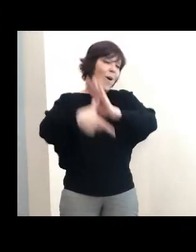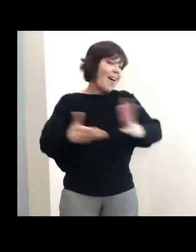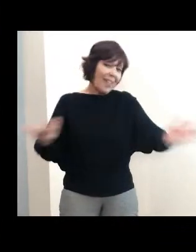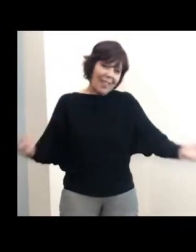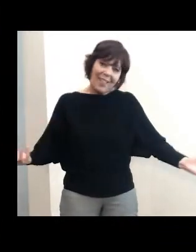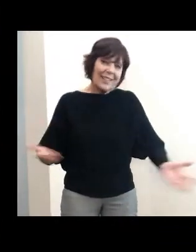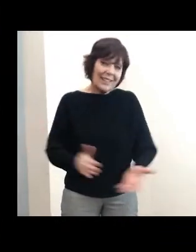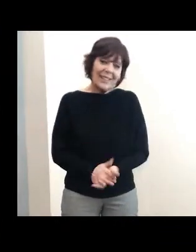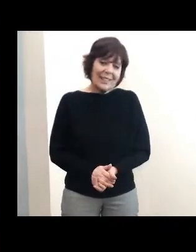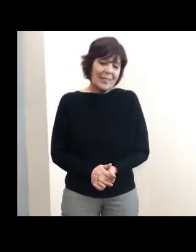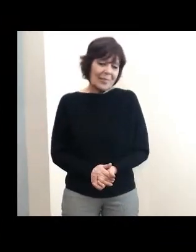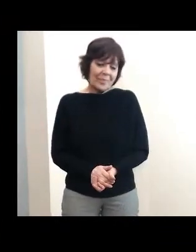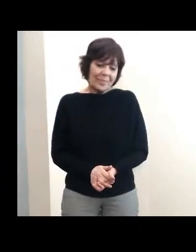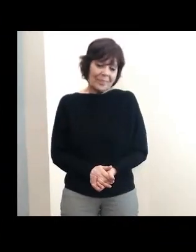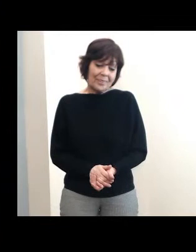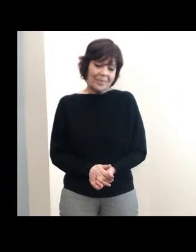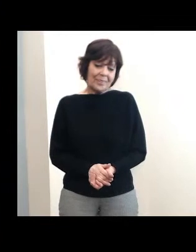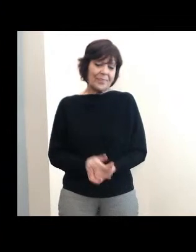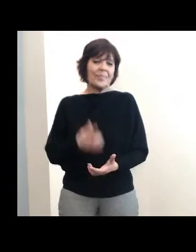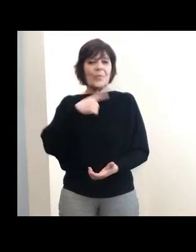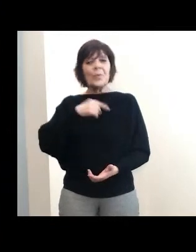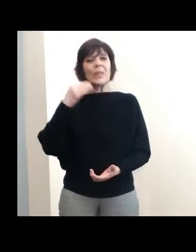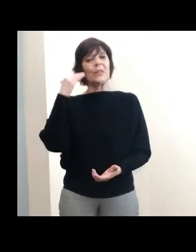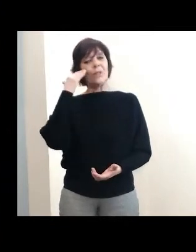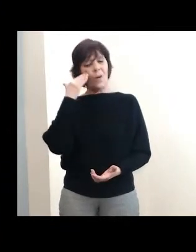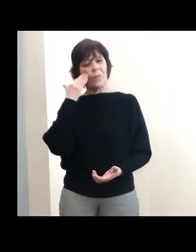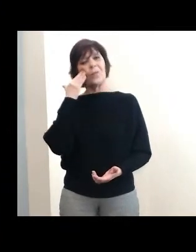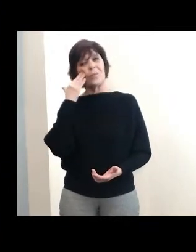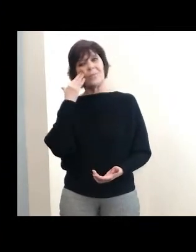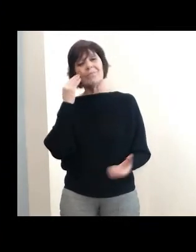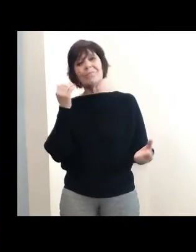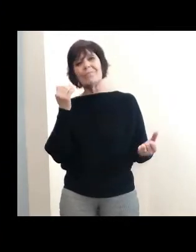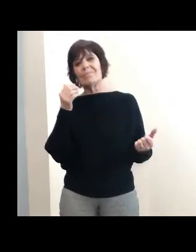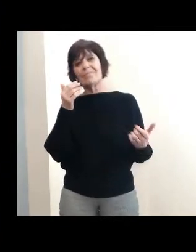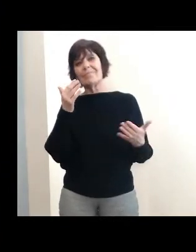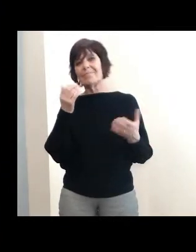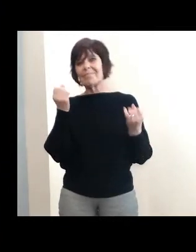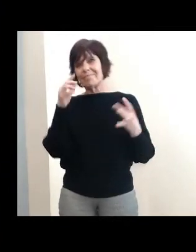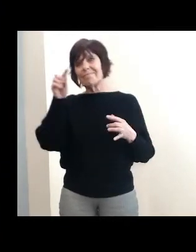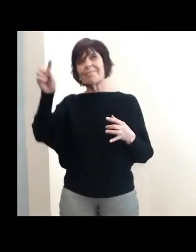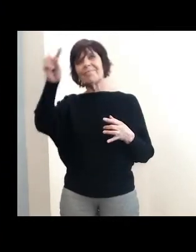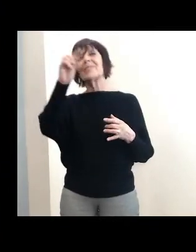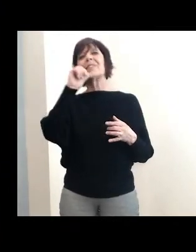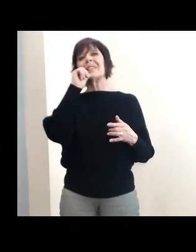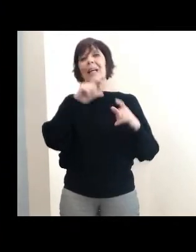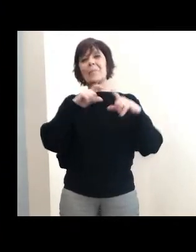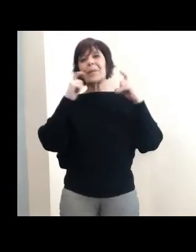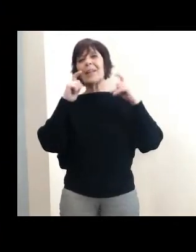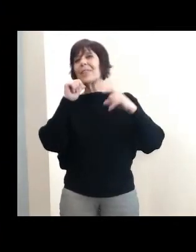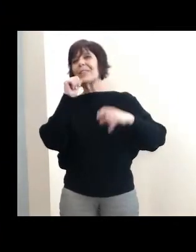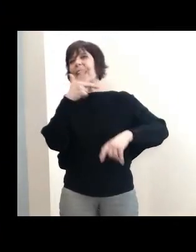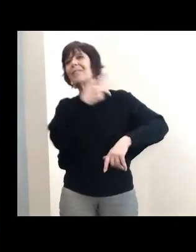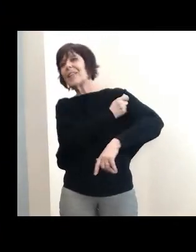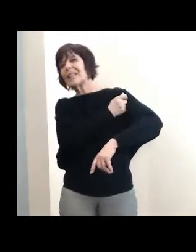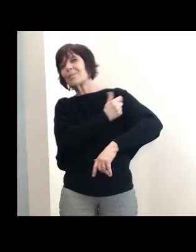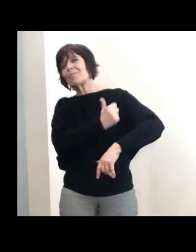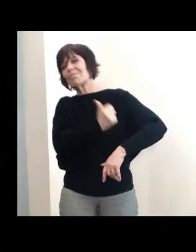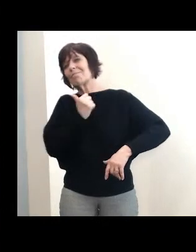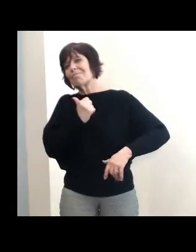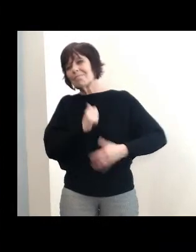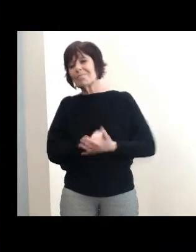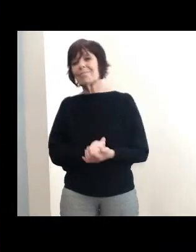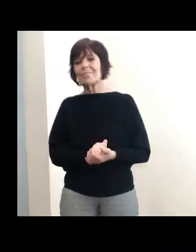after everyone's vaccinated, because we know a certain portion of the population is not wearing masks and is not vaccinating.